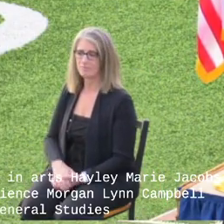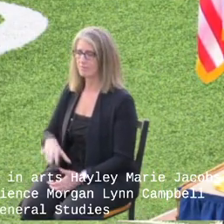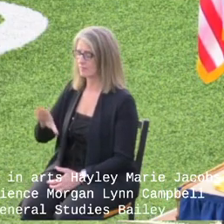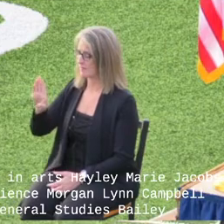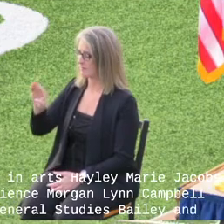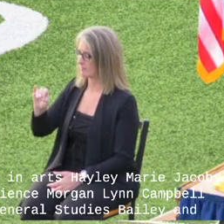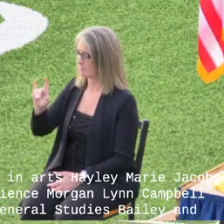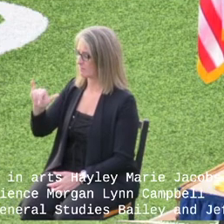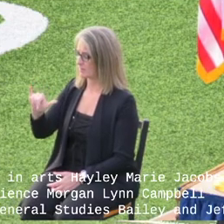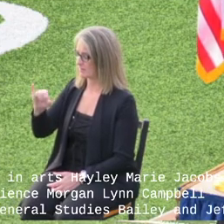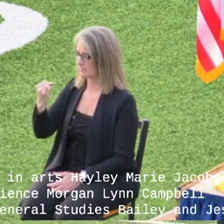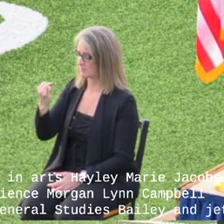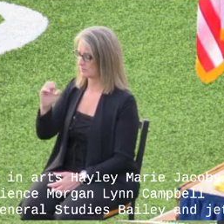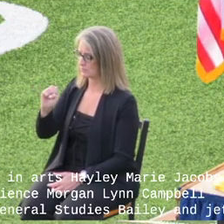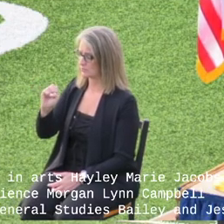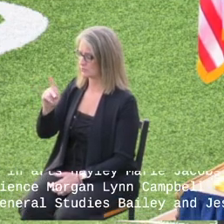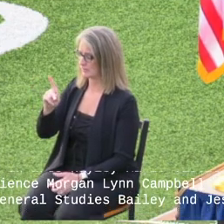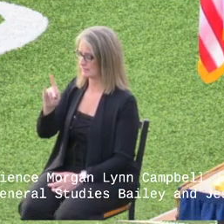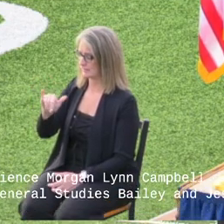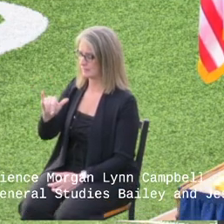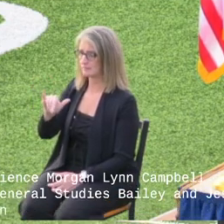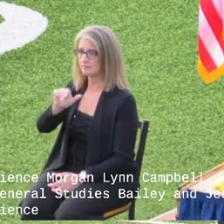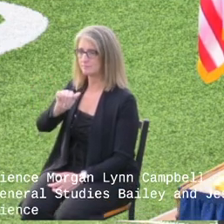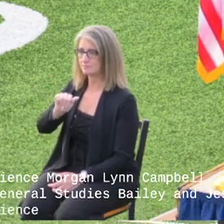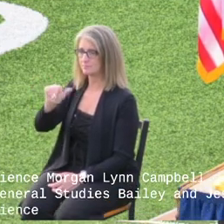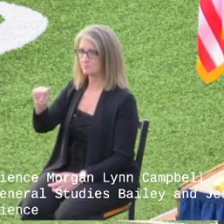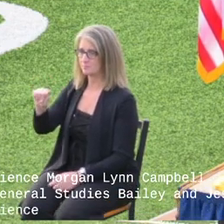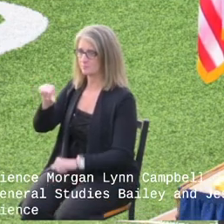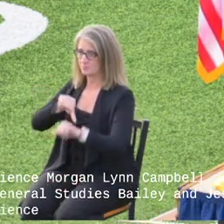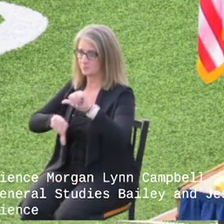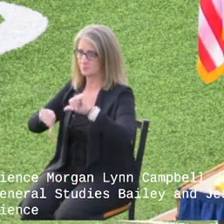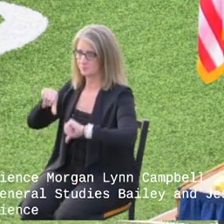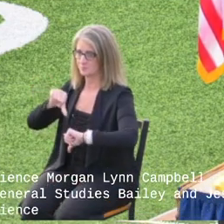Bailey Ann Jeske, Associate in Science.